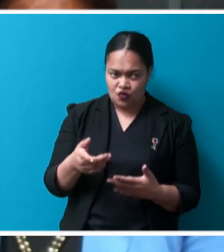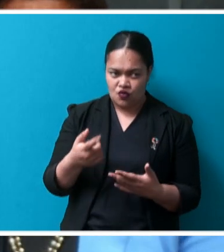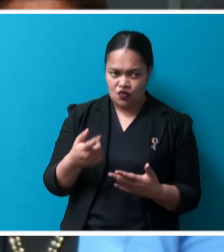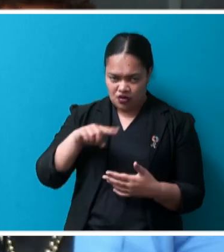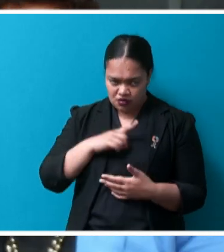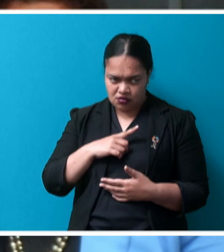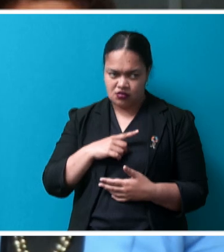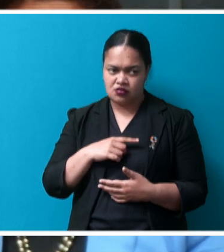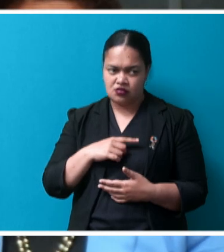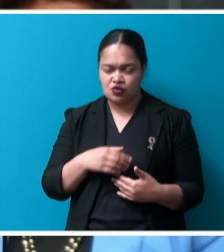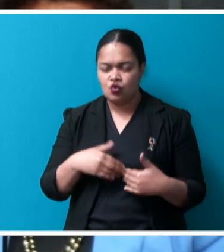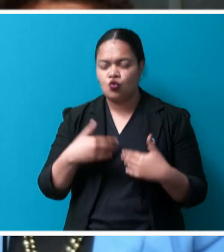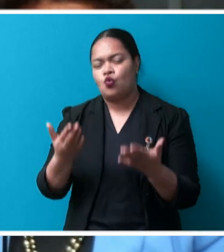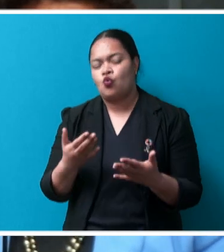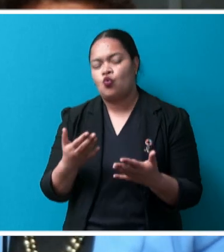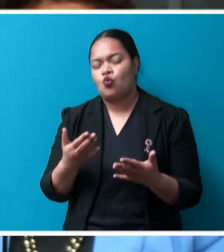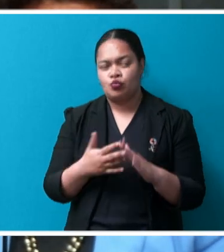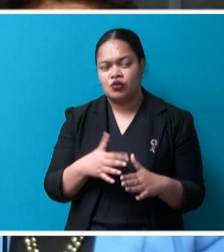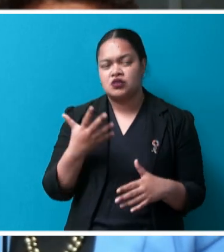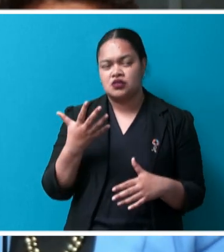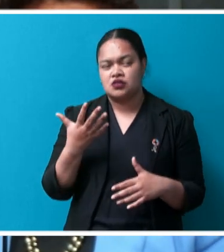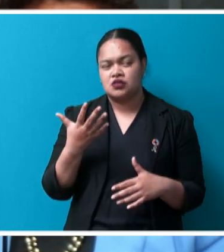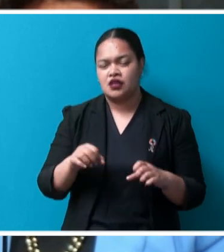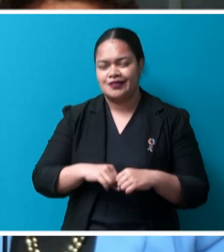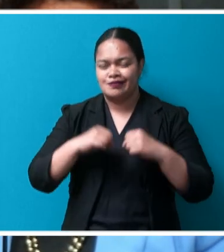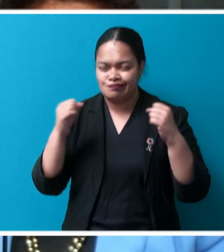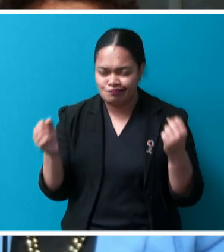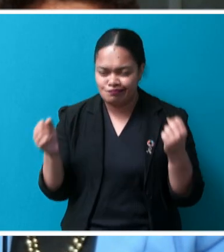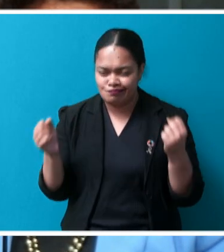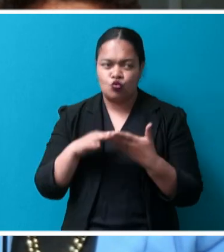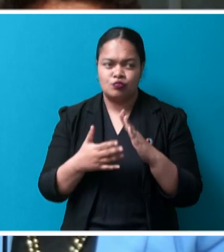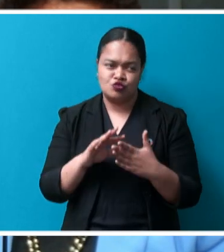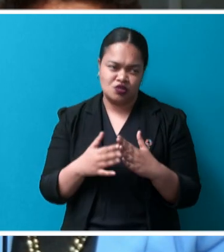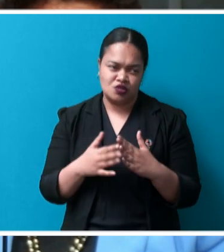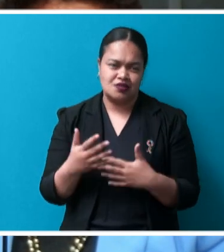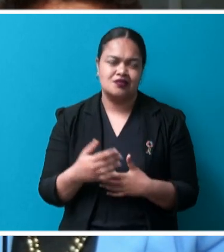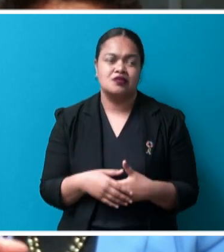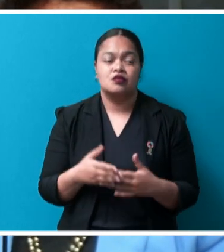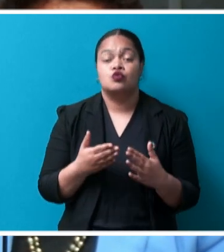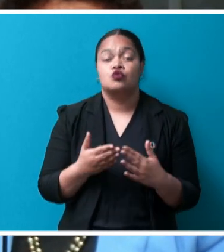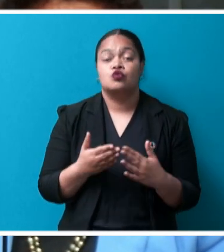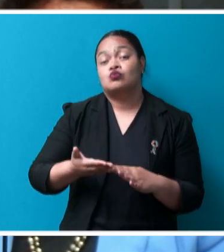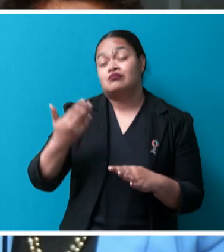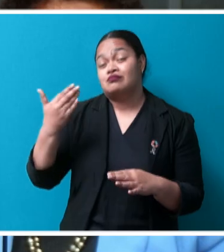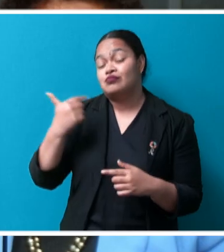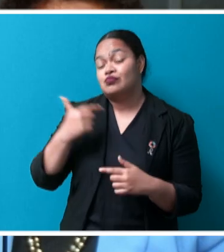we have to go out into the community to have the buy-in of the community. That is why through the task force we